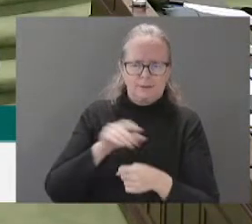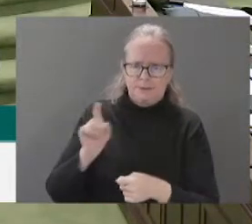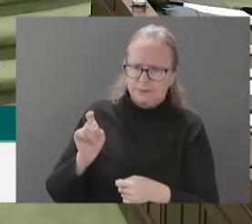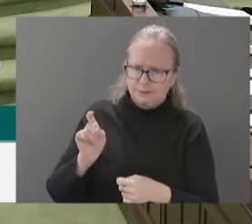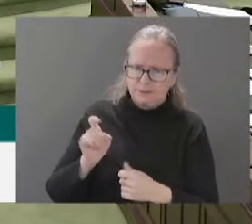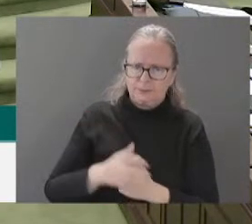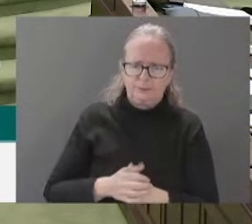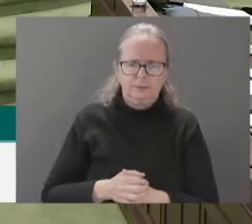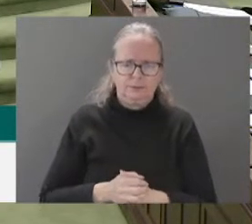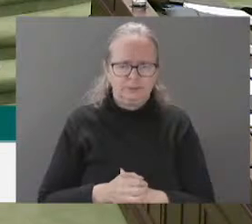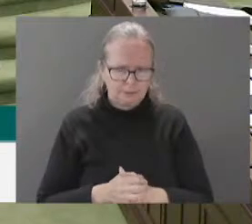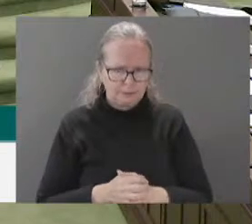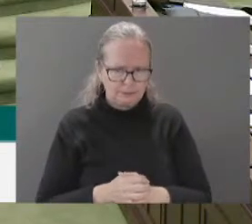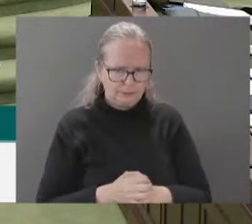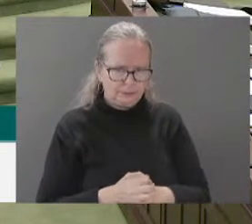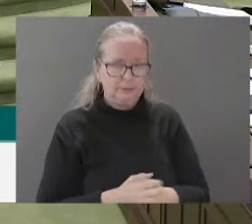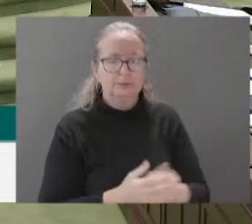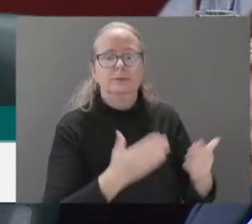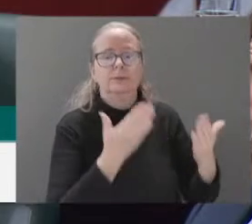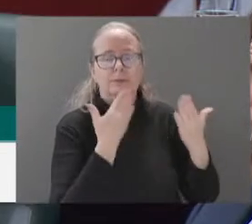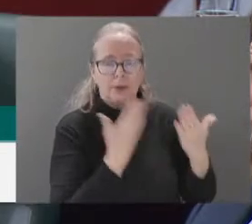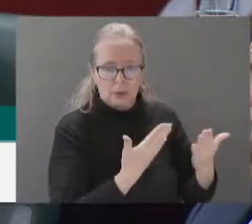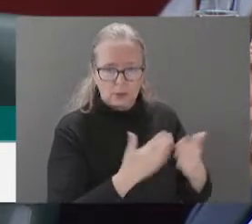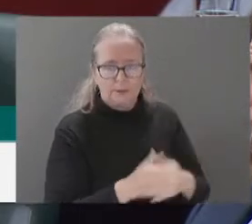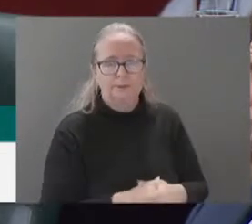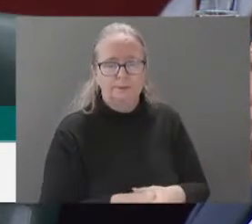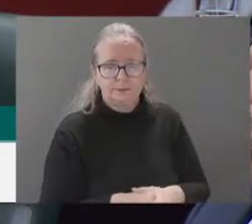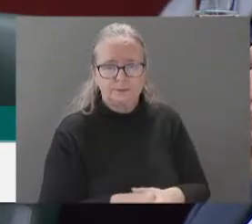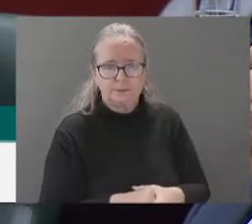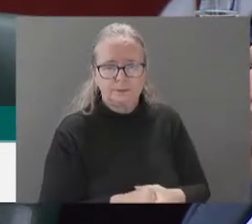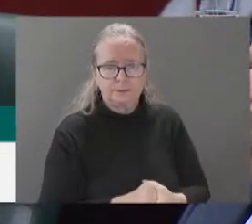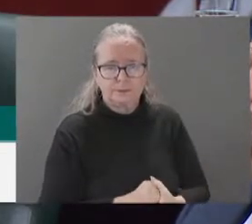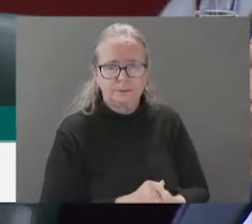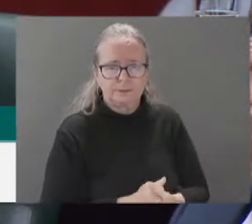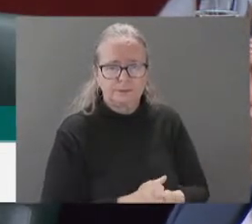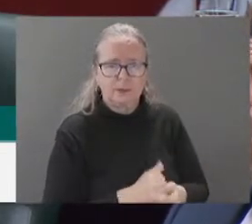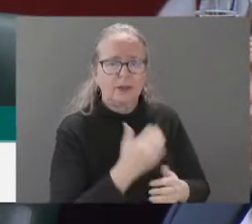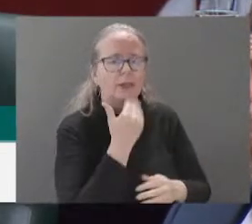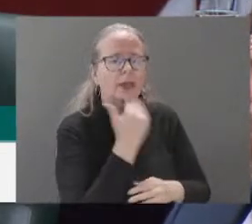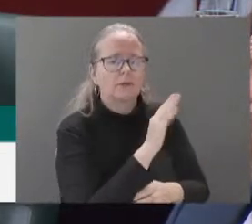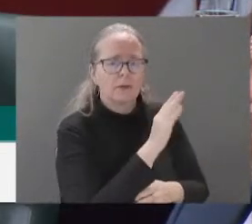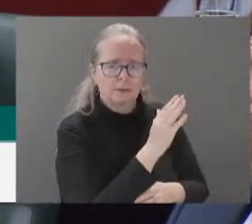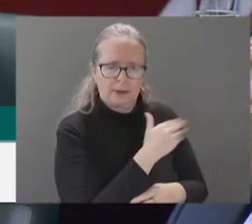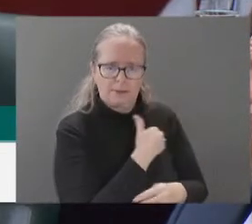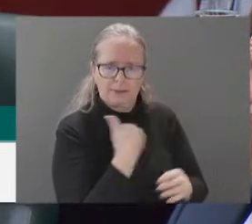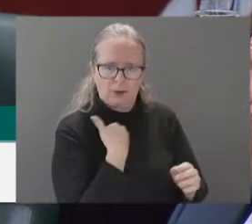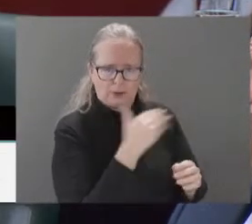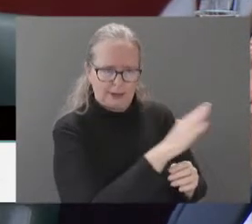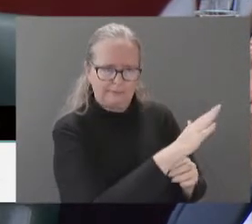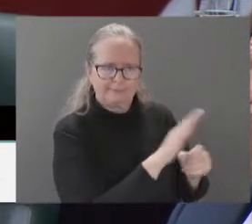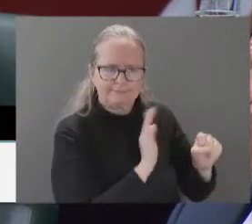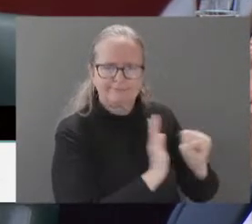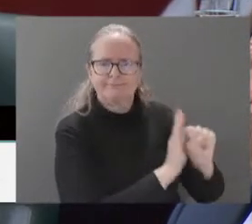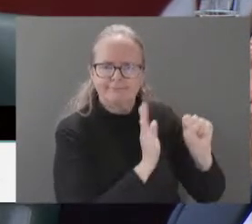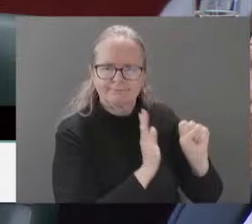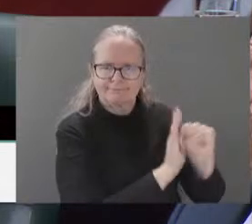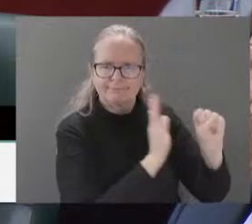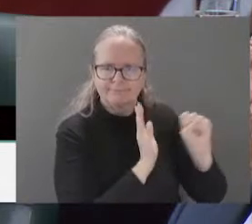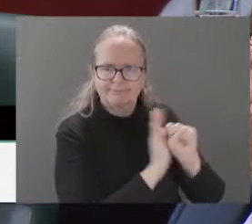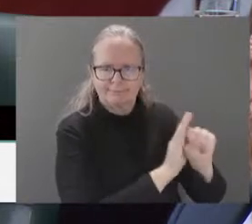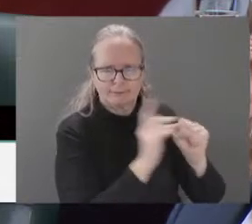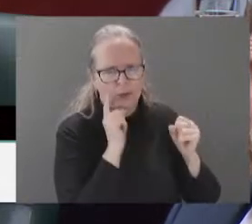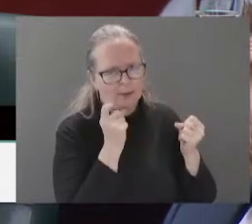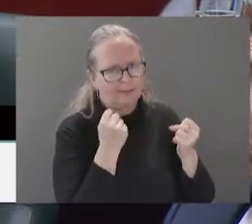very much Mr Speaker and the member from Chester M Strathmore for her advocacy for so many projects in her constituency but Mr Speaker